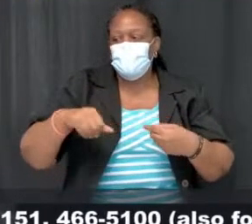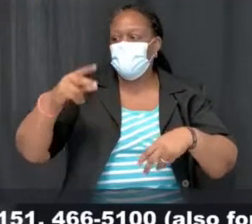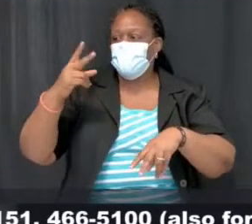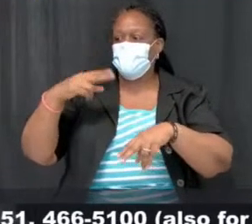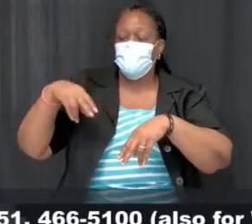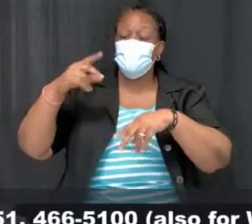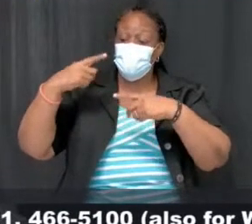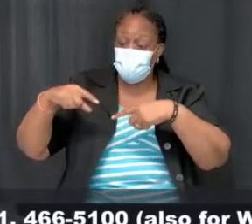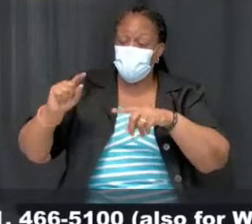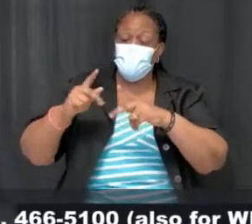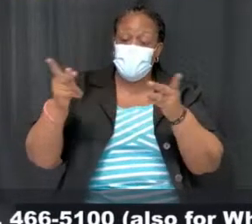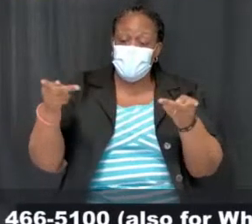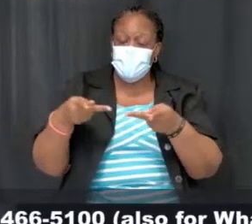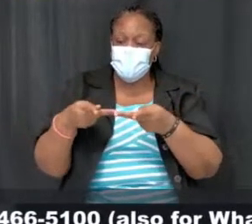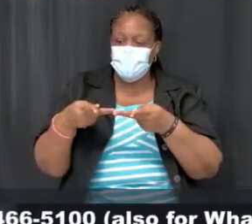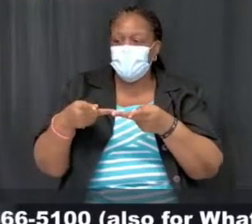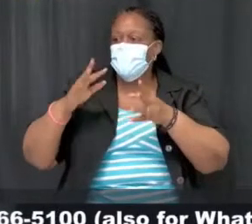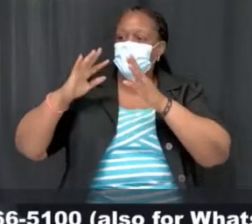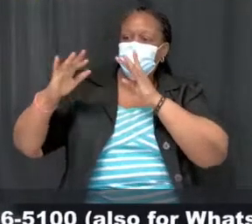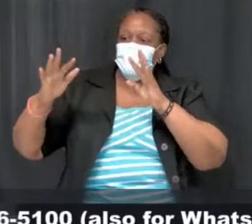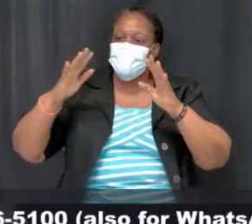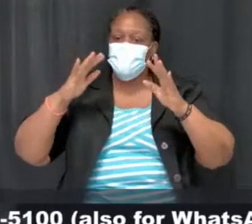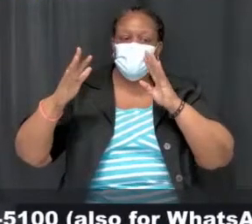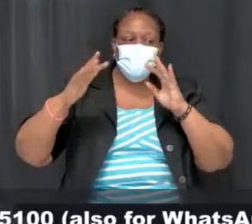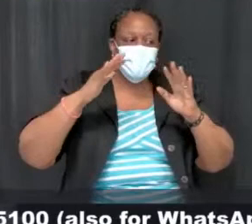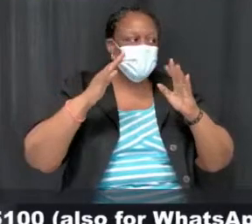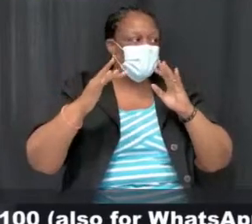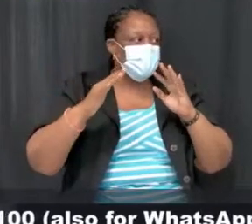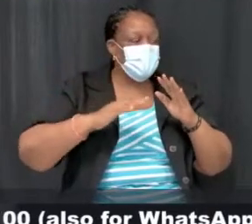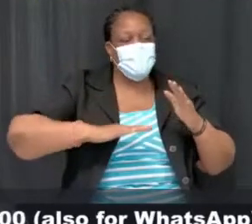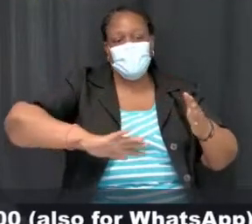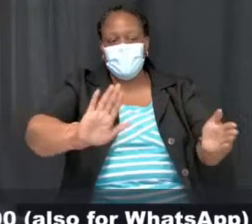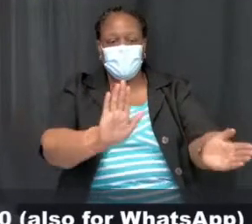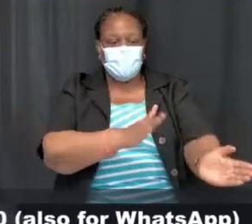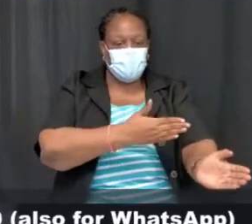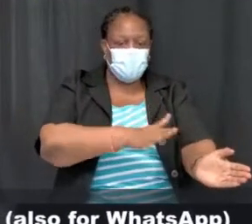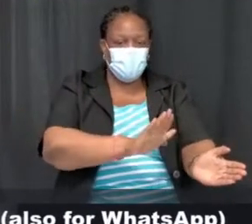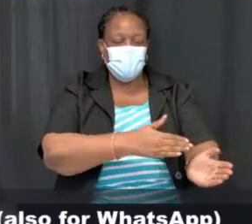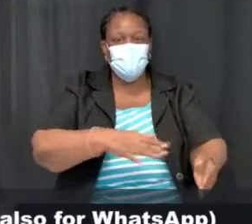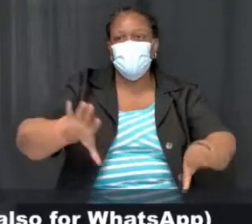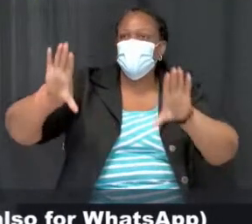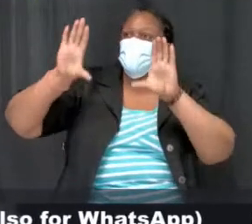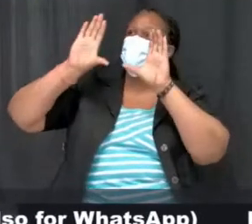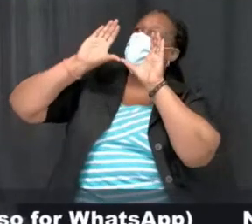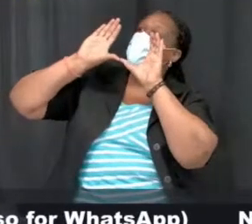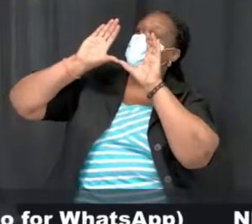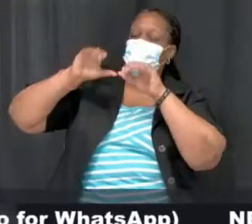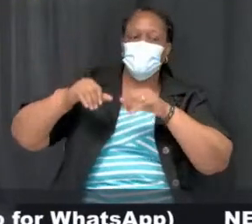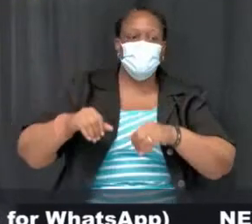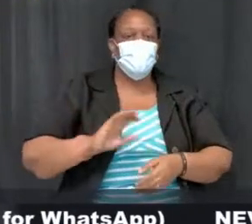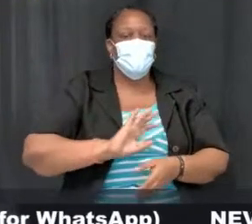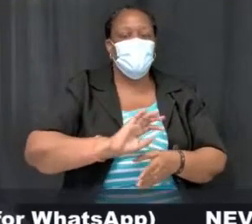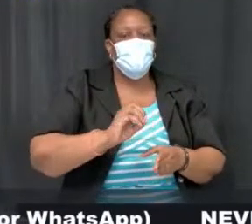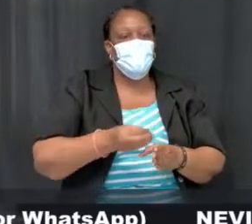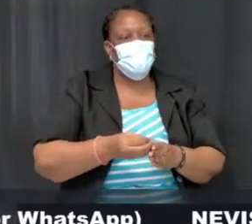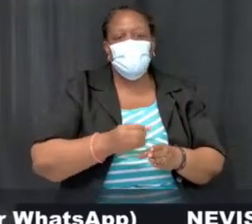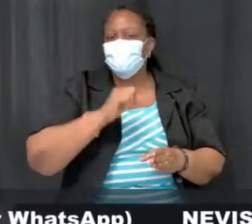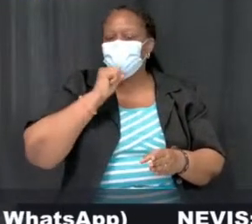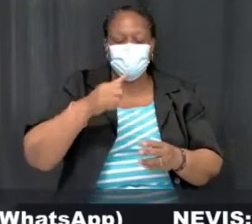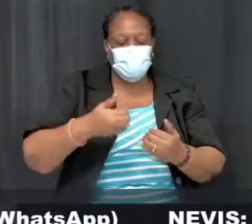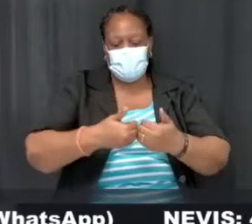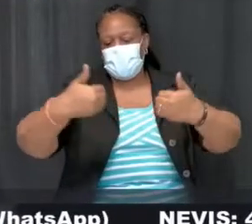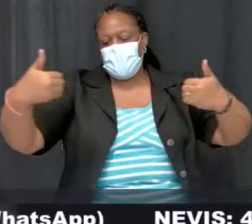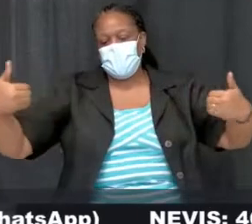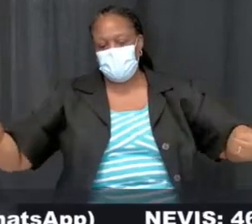with others from outside their household, singing, shouting, or not maintaining